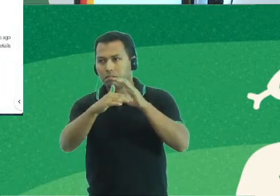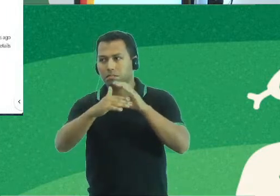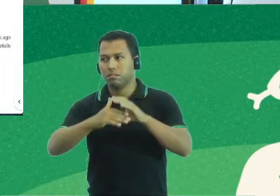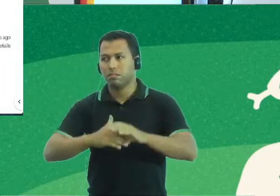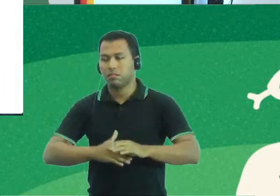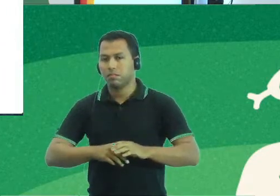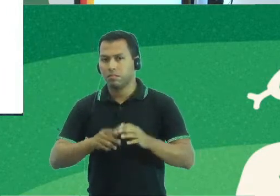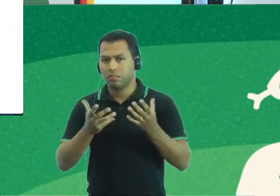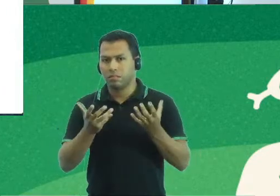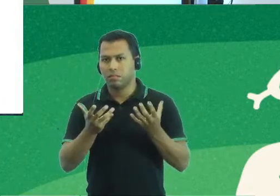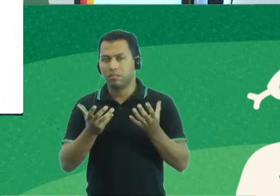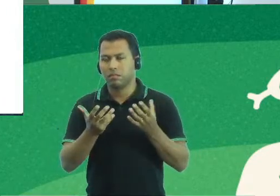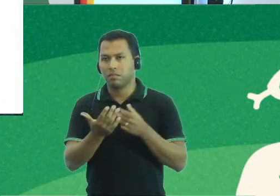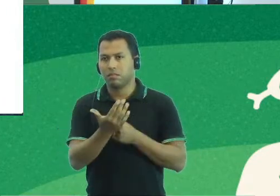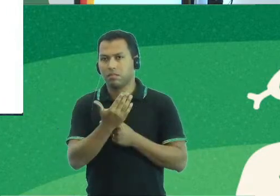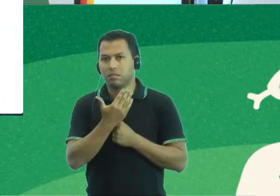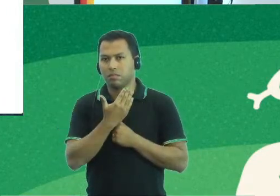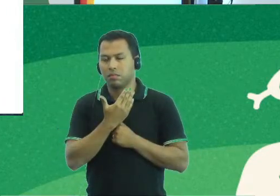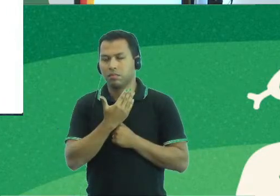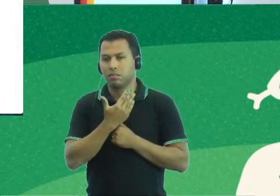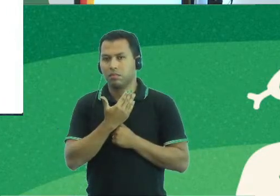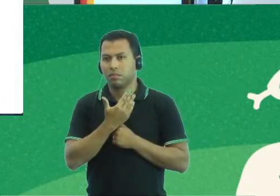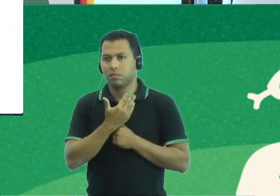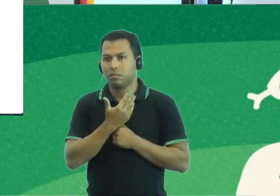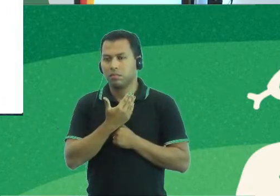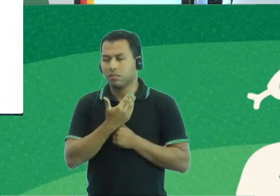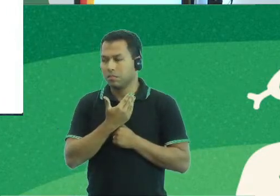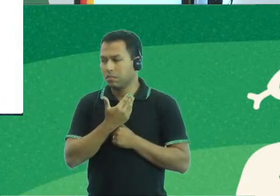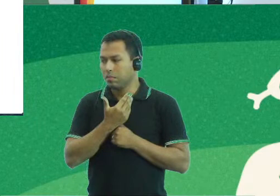email to this email address,